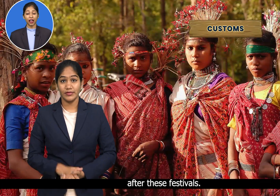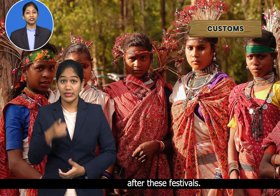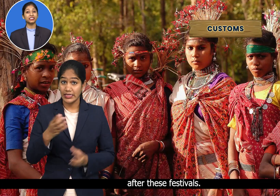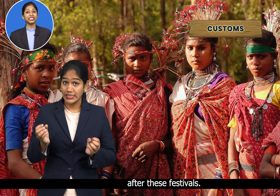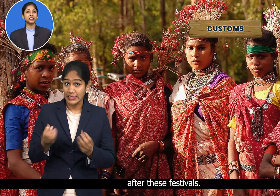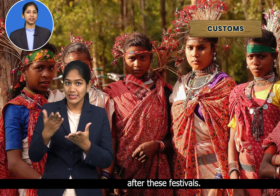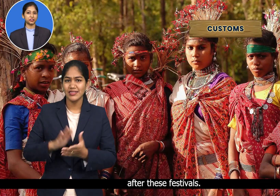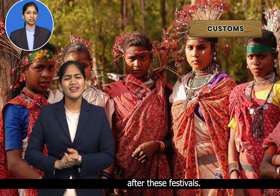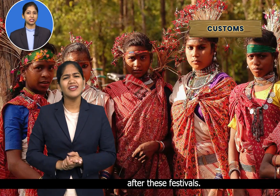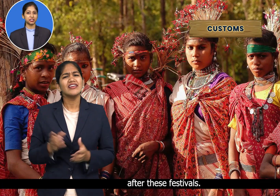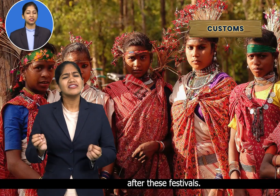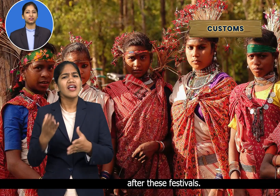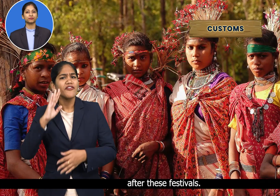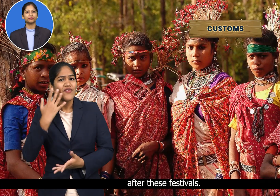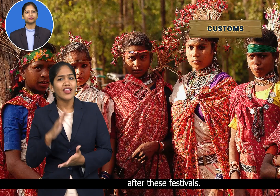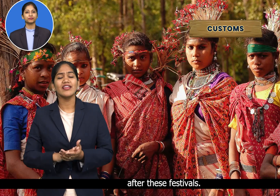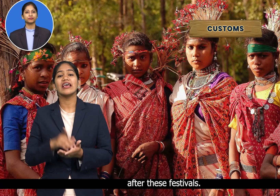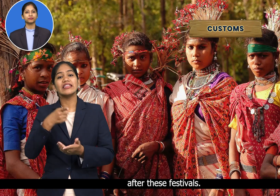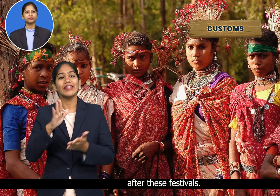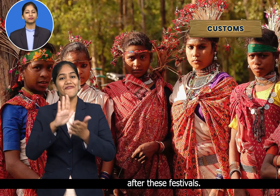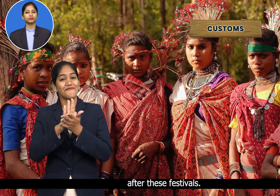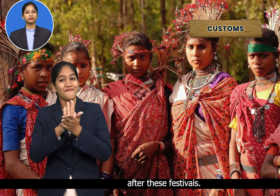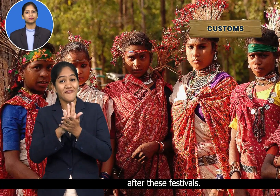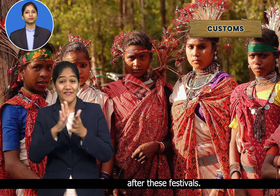begin after these festivals.